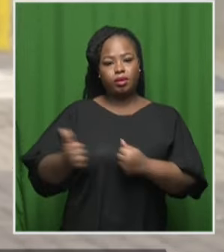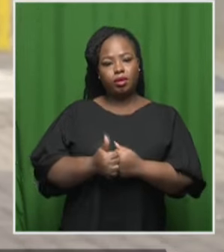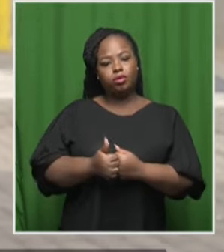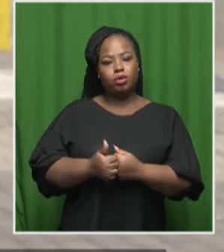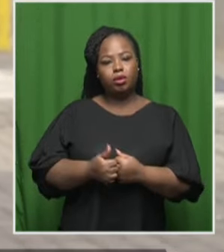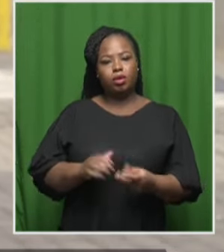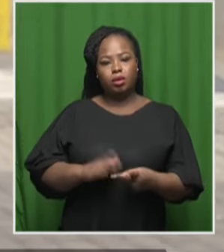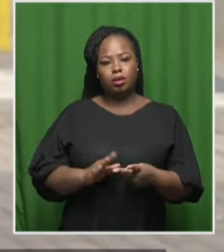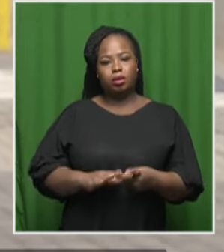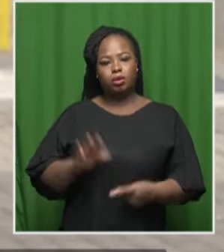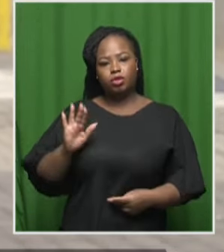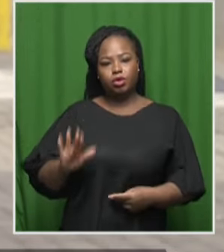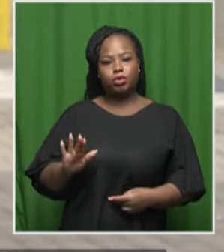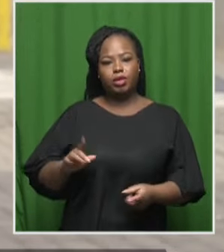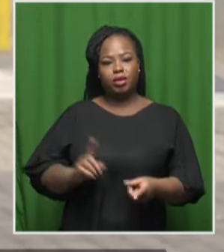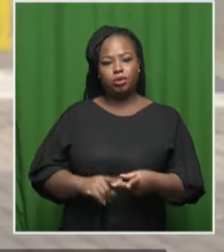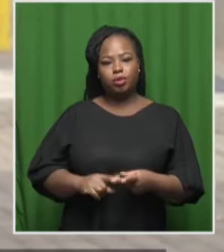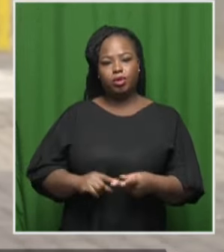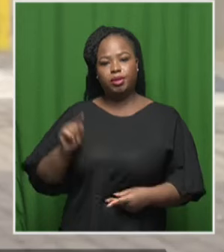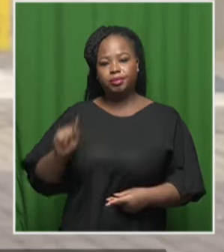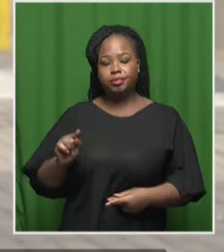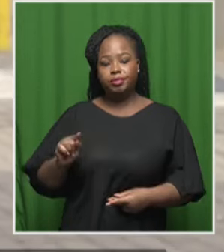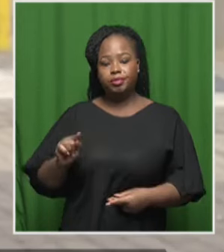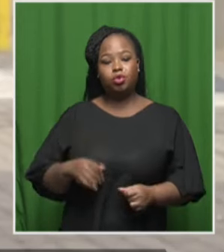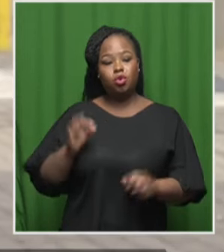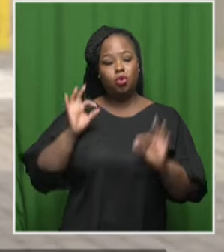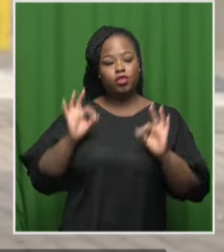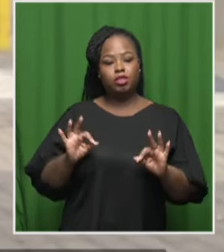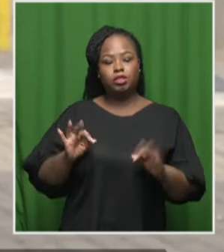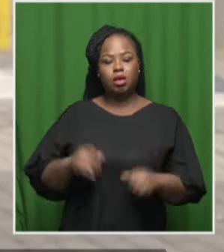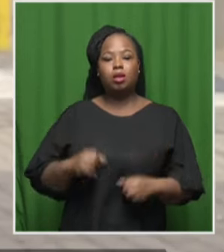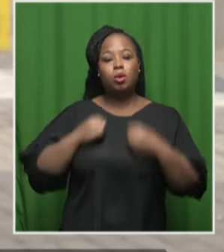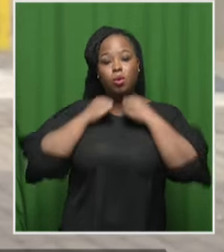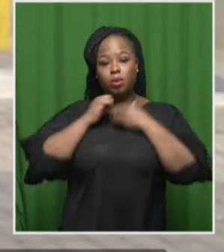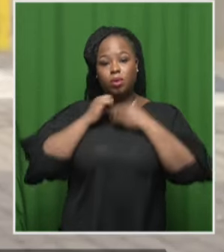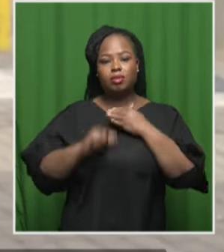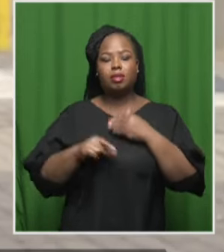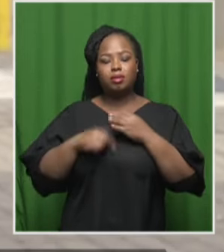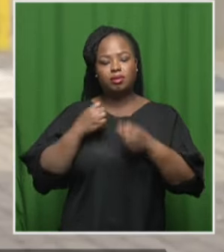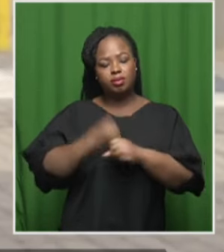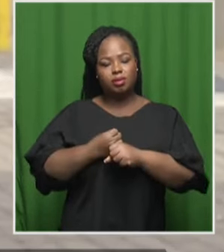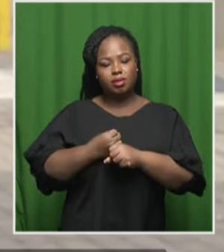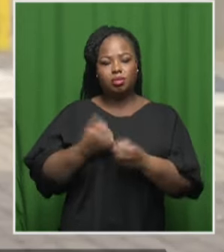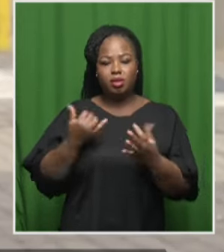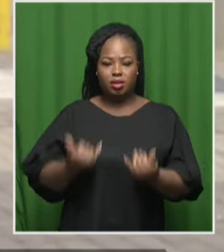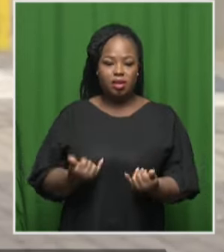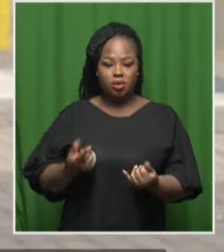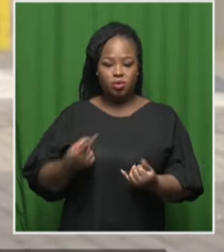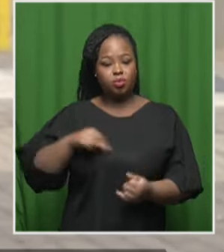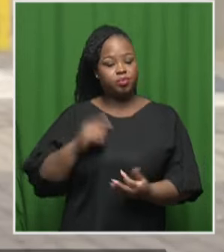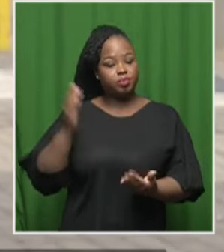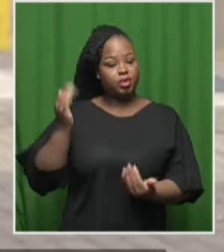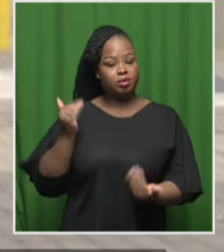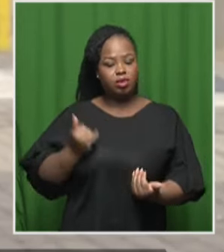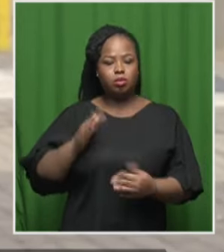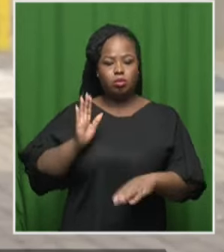between the parties became official in August this year. So we are anticipating a whole lot, much